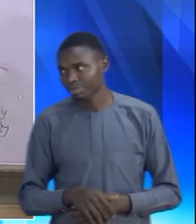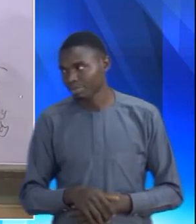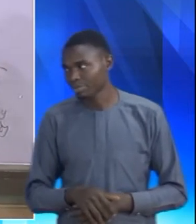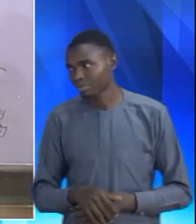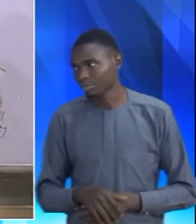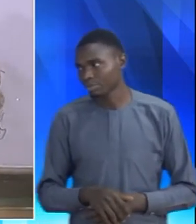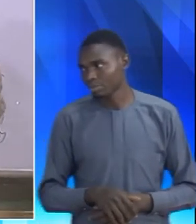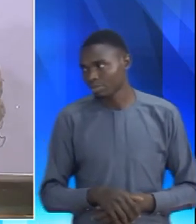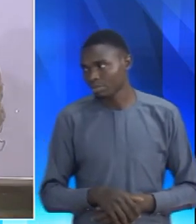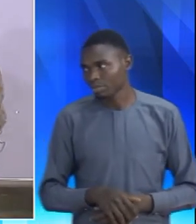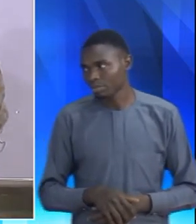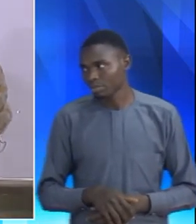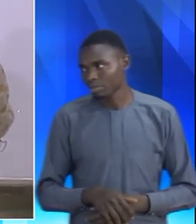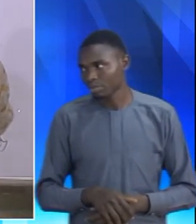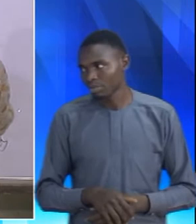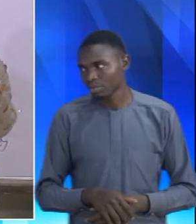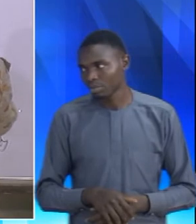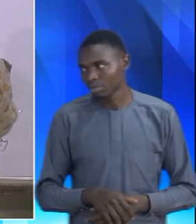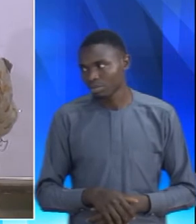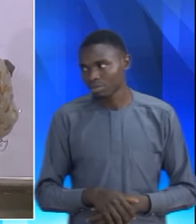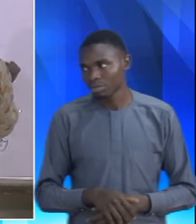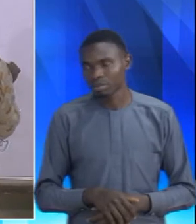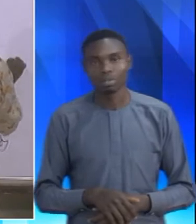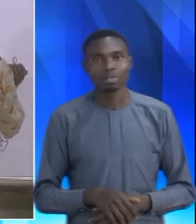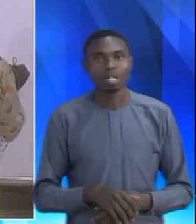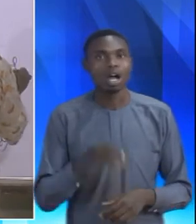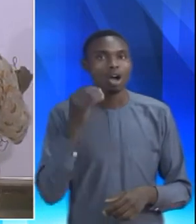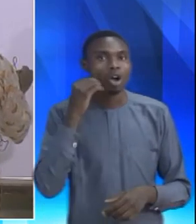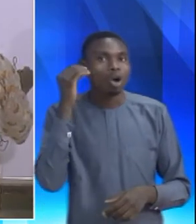on informal letter